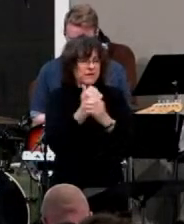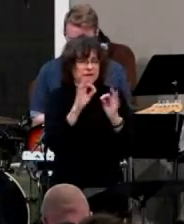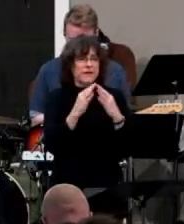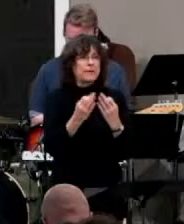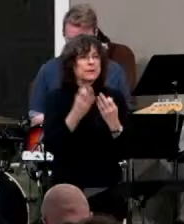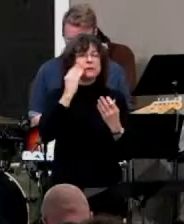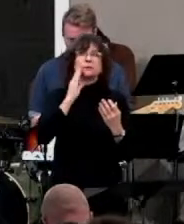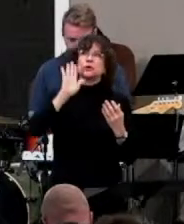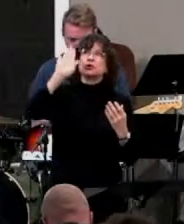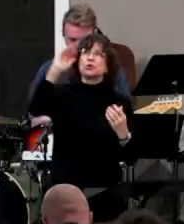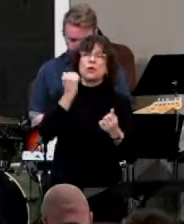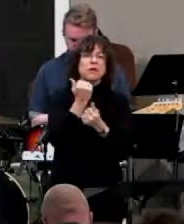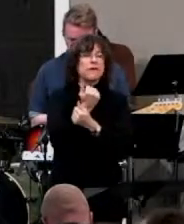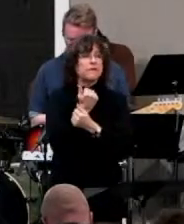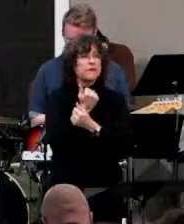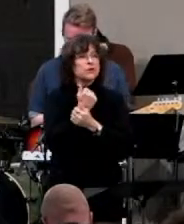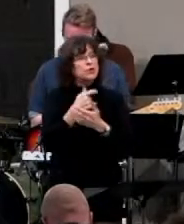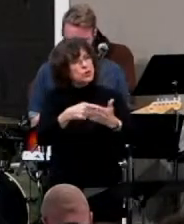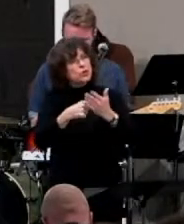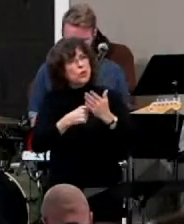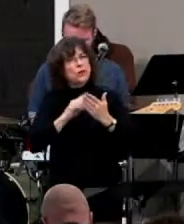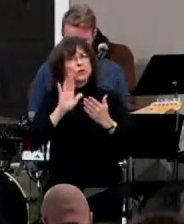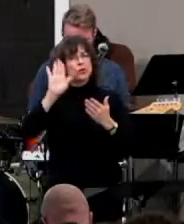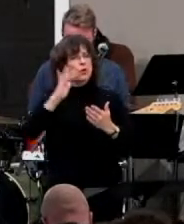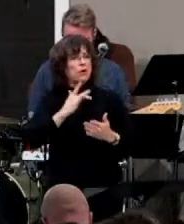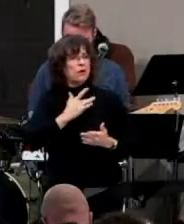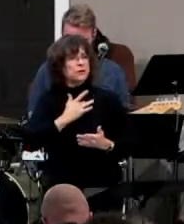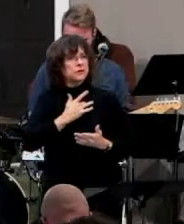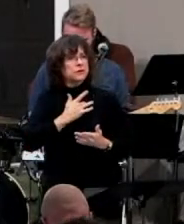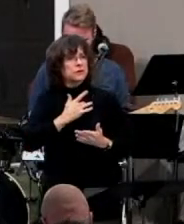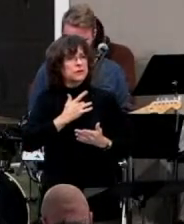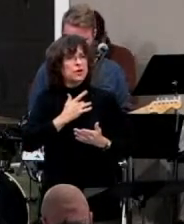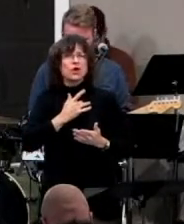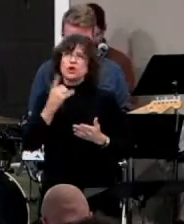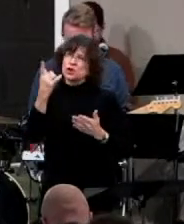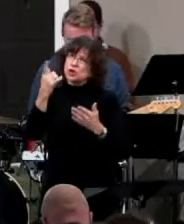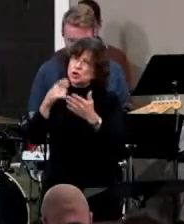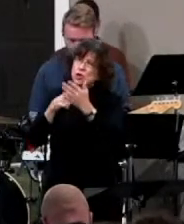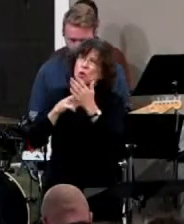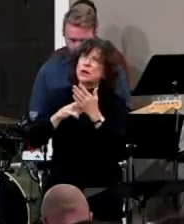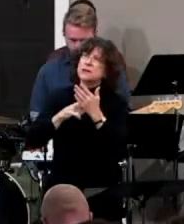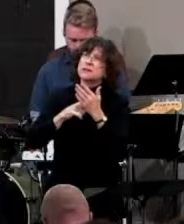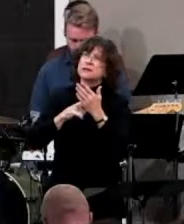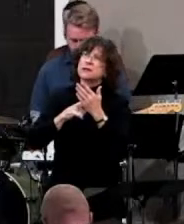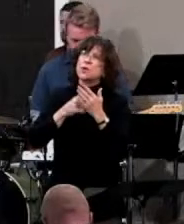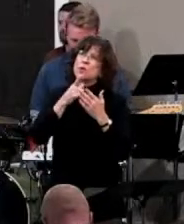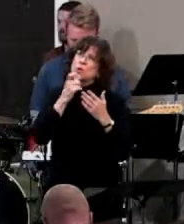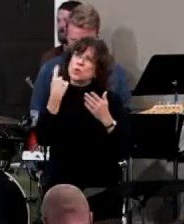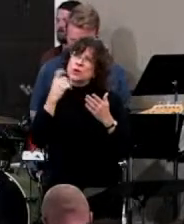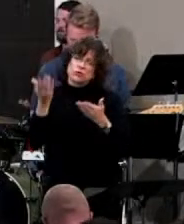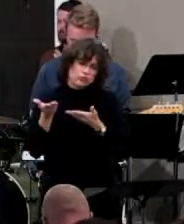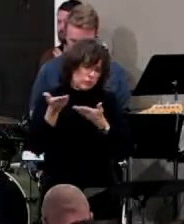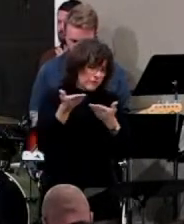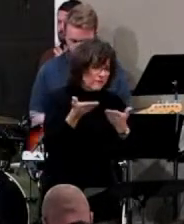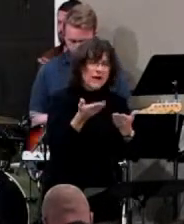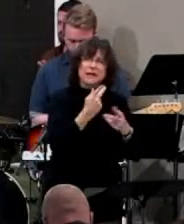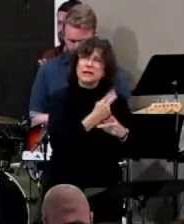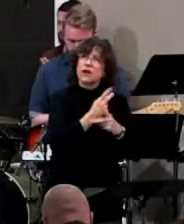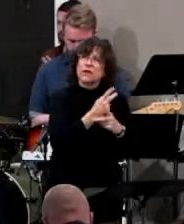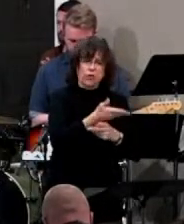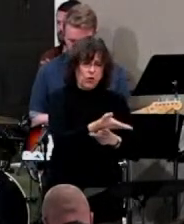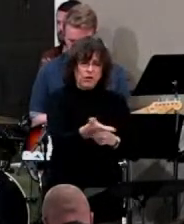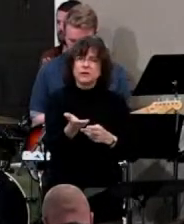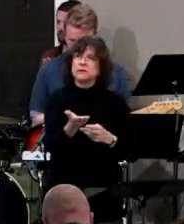Show us today, God, your heart for the fatherless, and clearly show those of us who you want to provide foster care